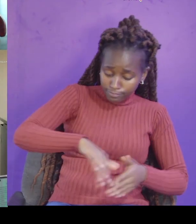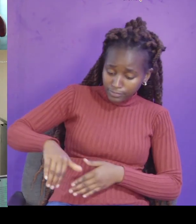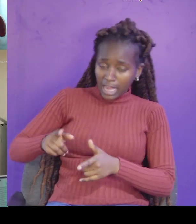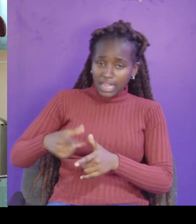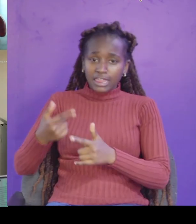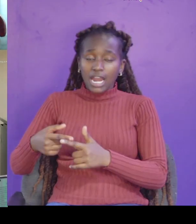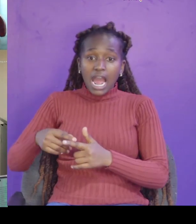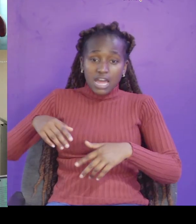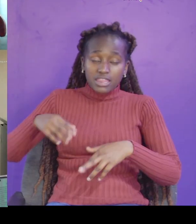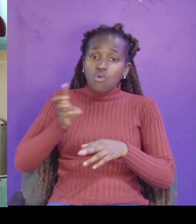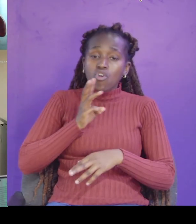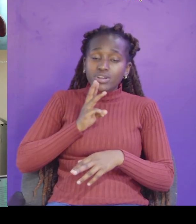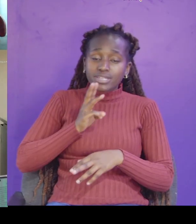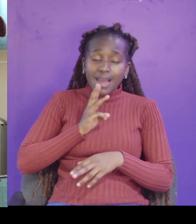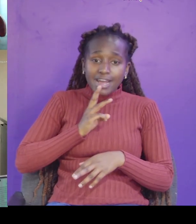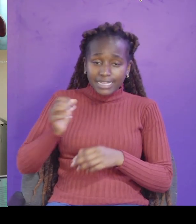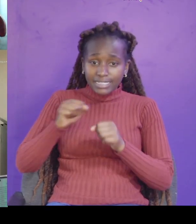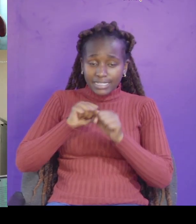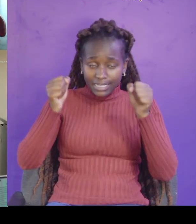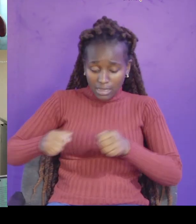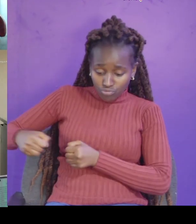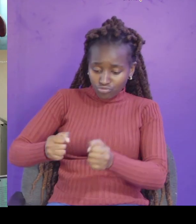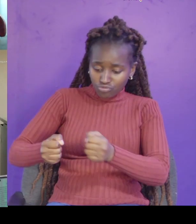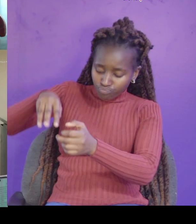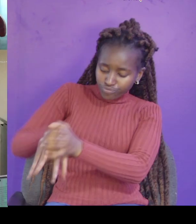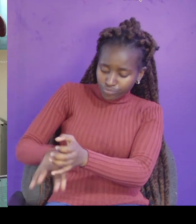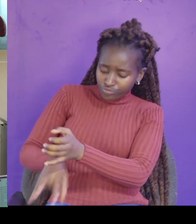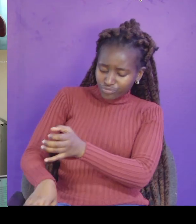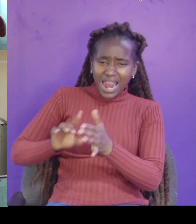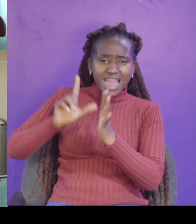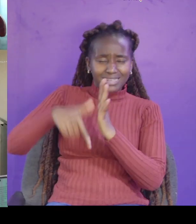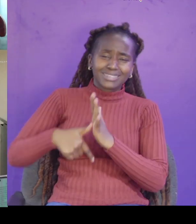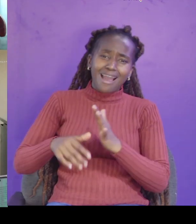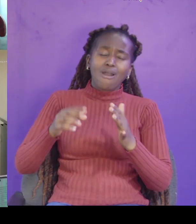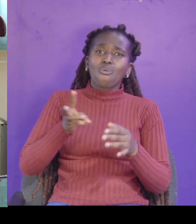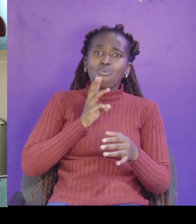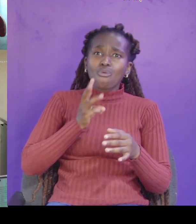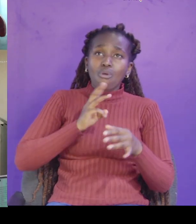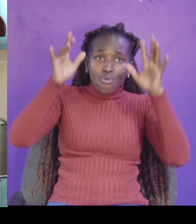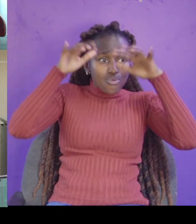system. So at the end of the day, we shall have floods. And